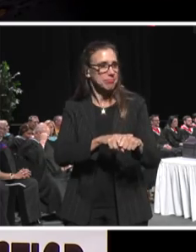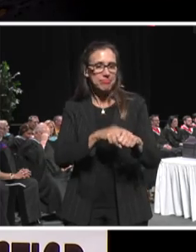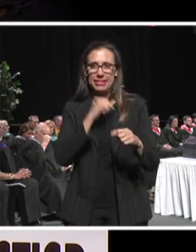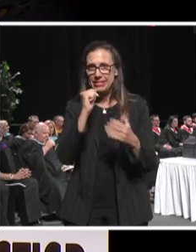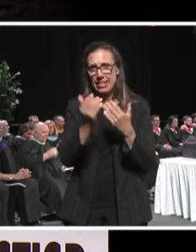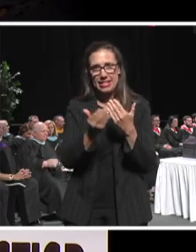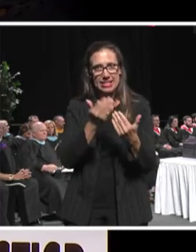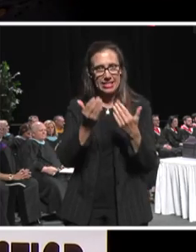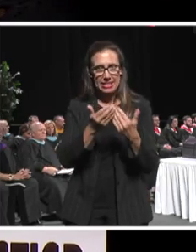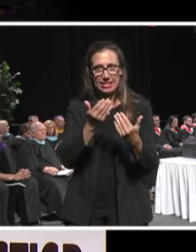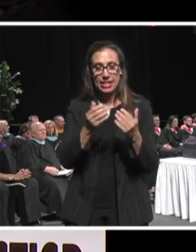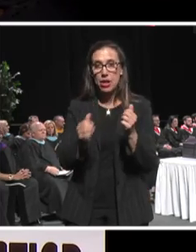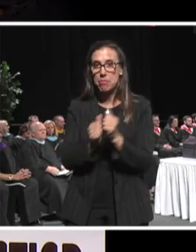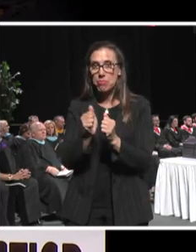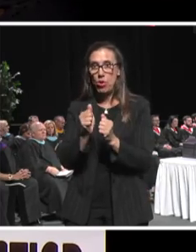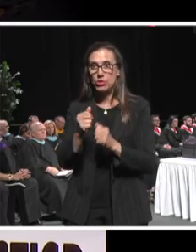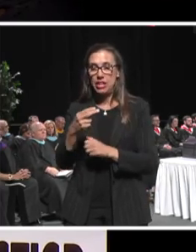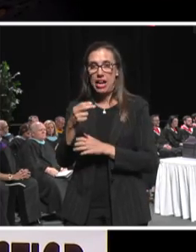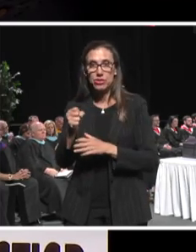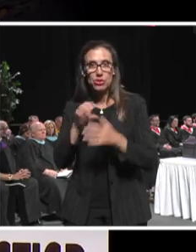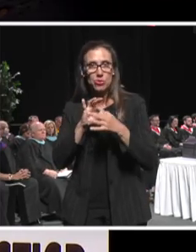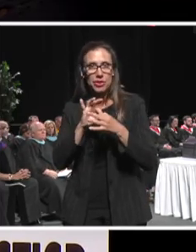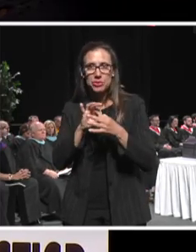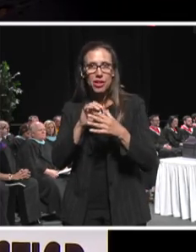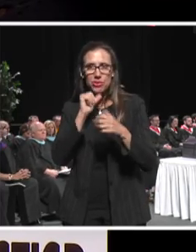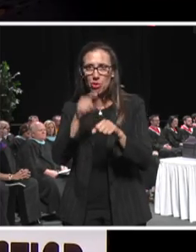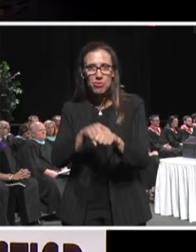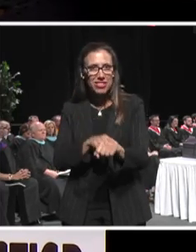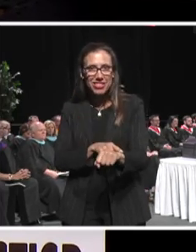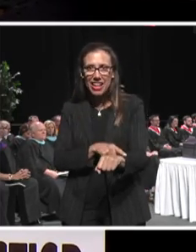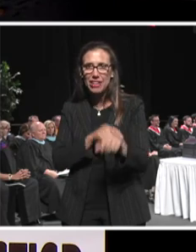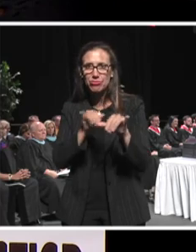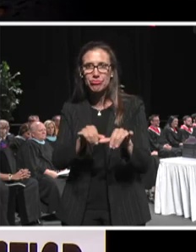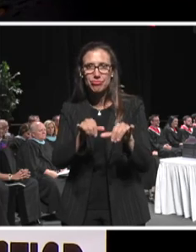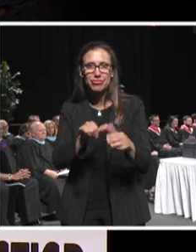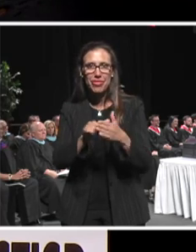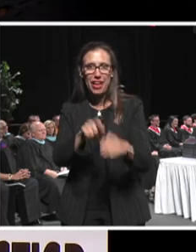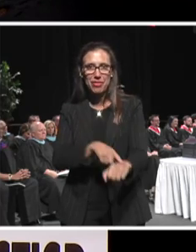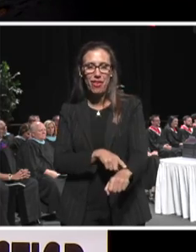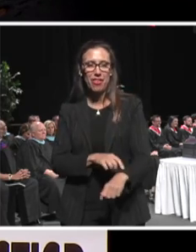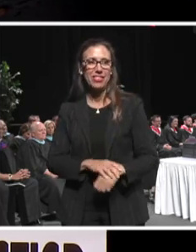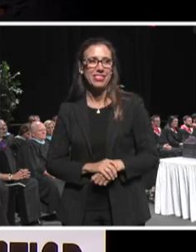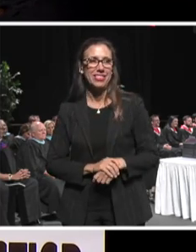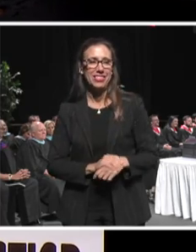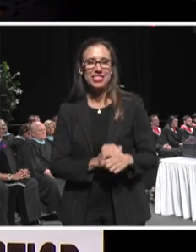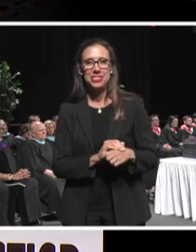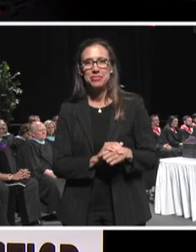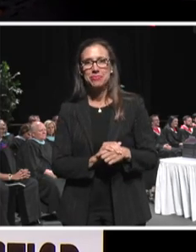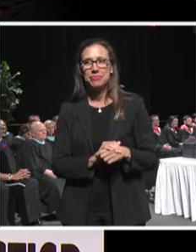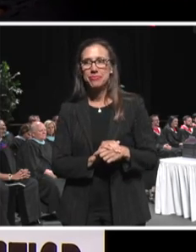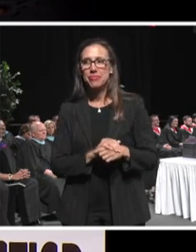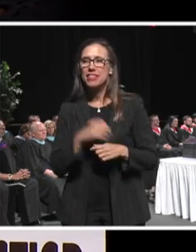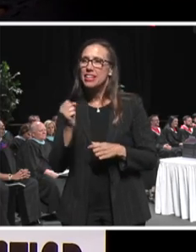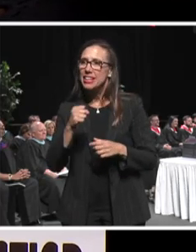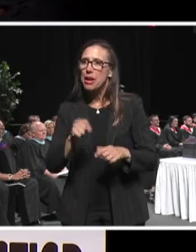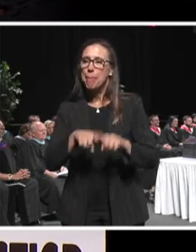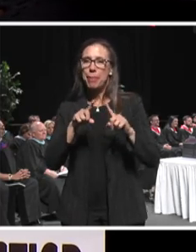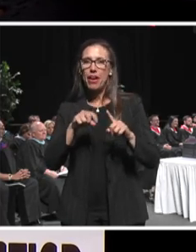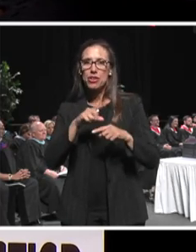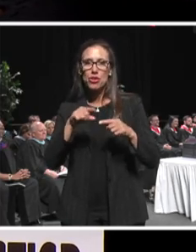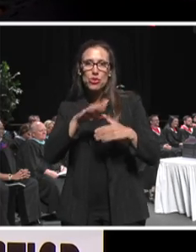task. Most high school relationships do not even last that long. Yet, you all persevered through